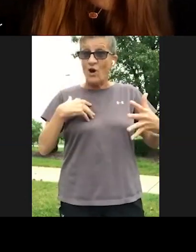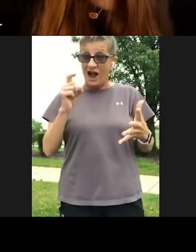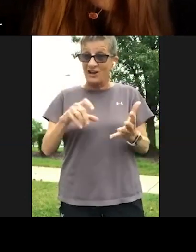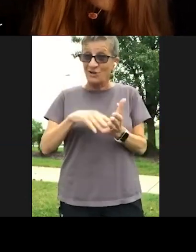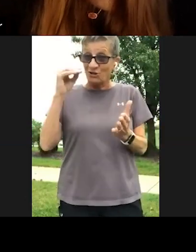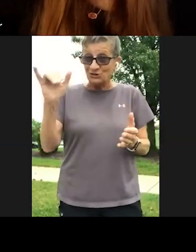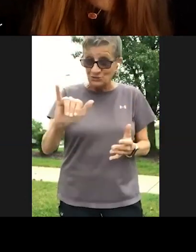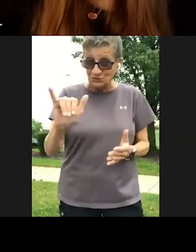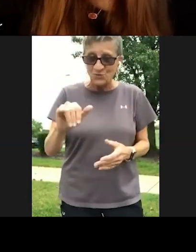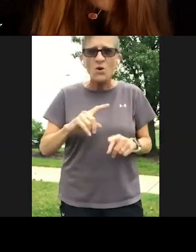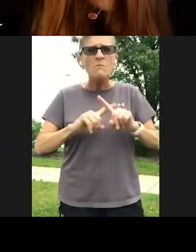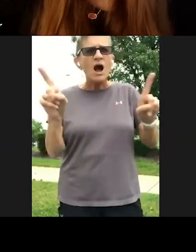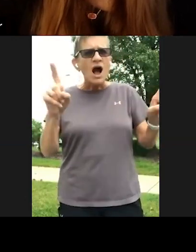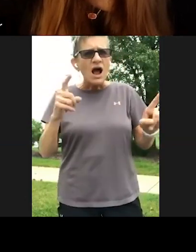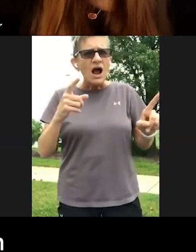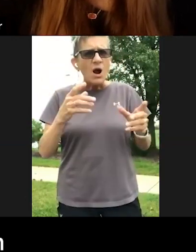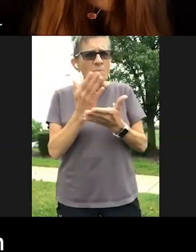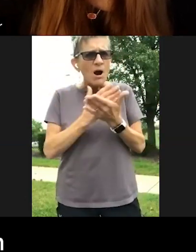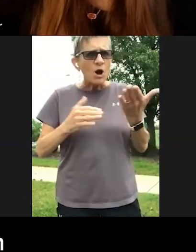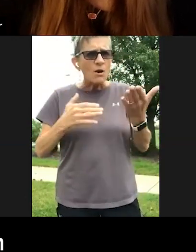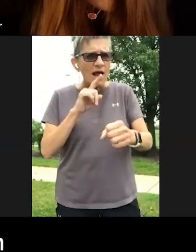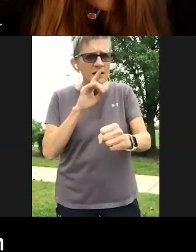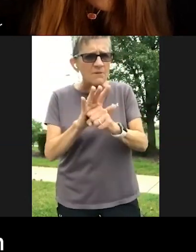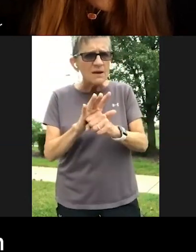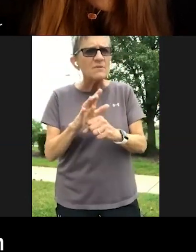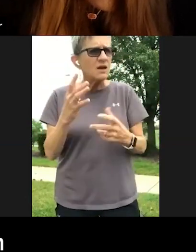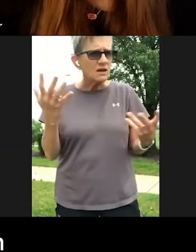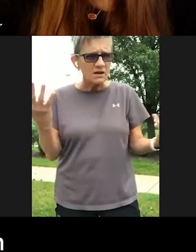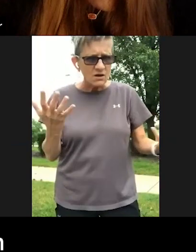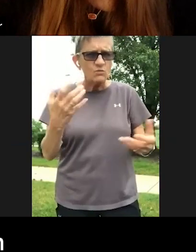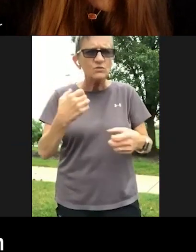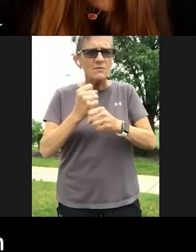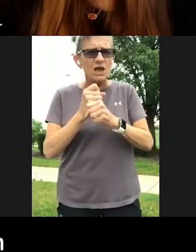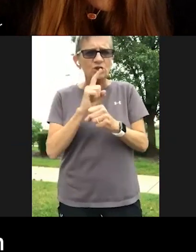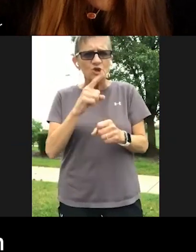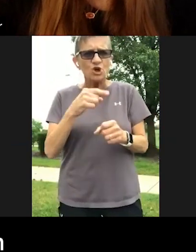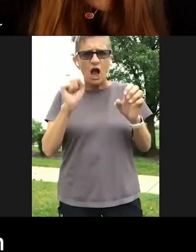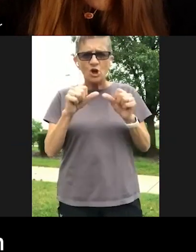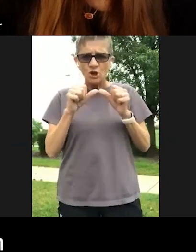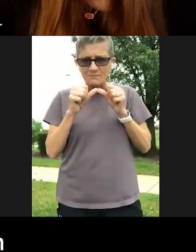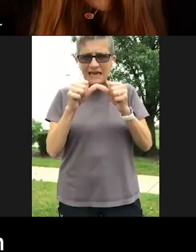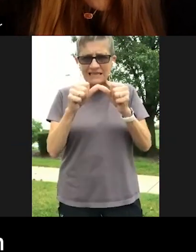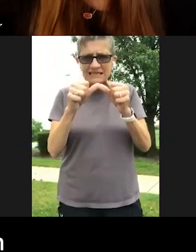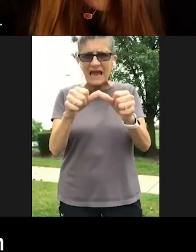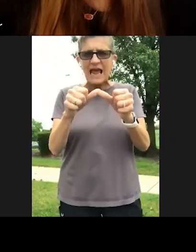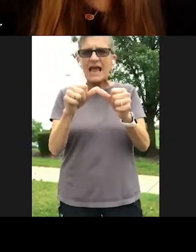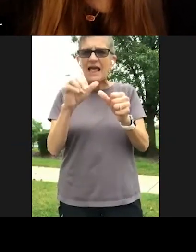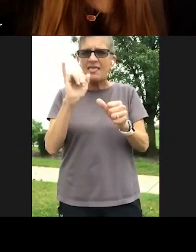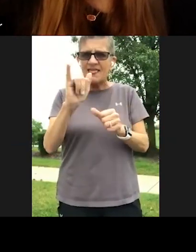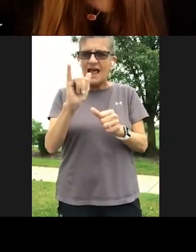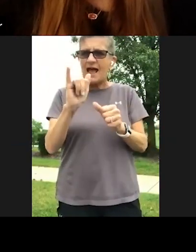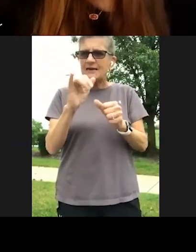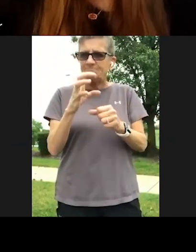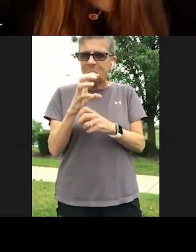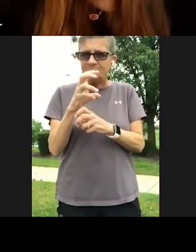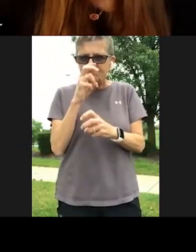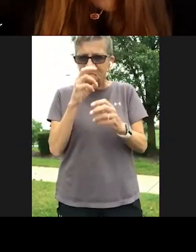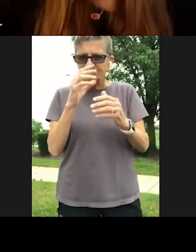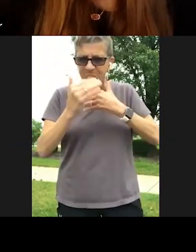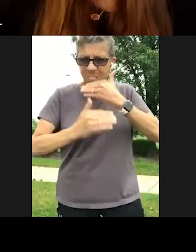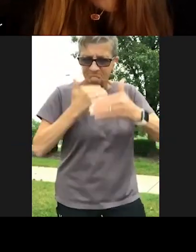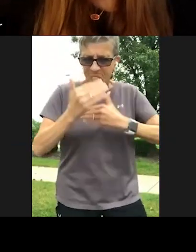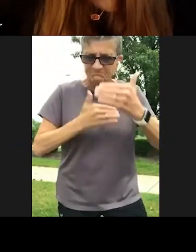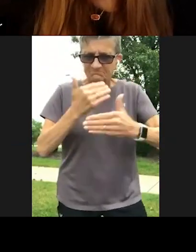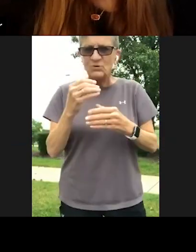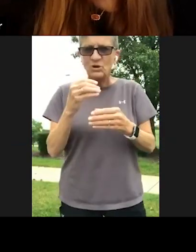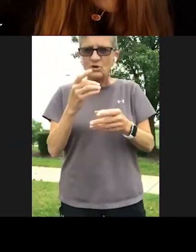But part of my commitment was making sure that I could maintain the rigor of my classes. And I think that